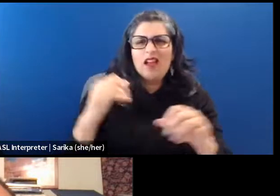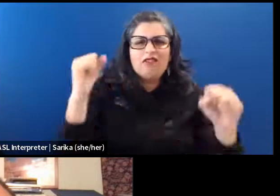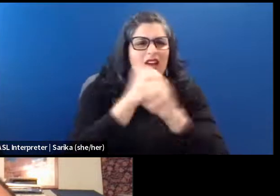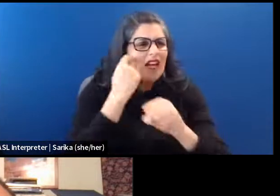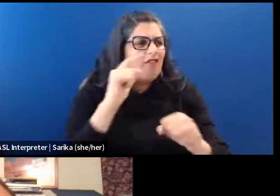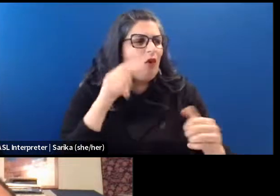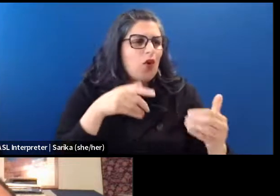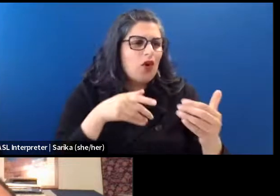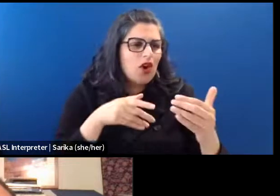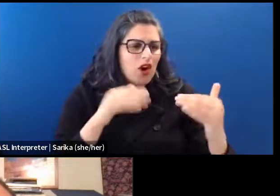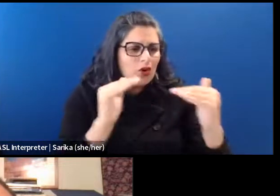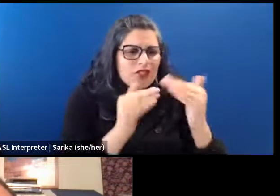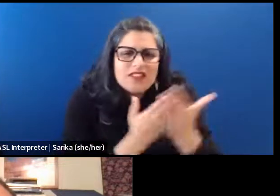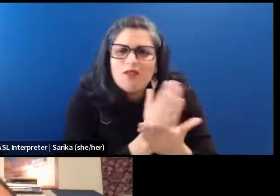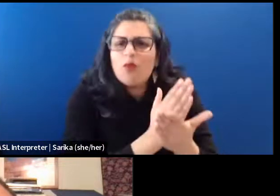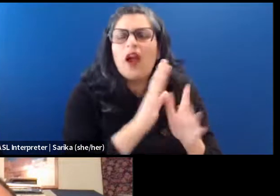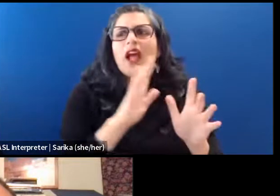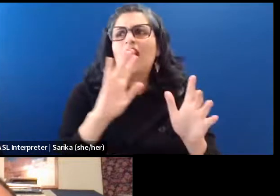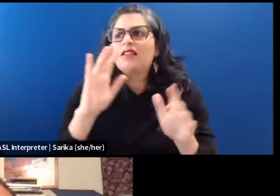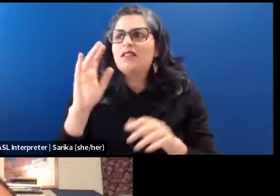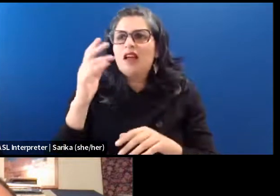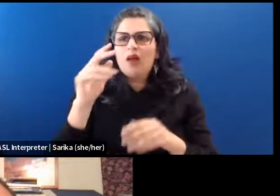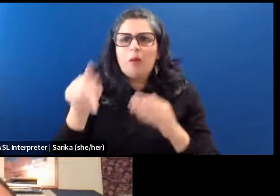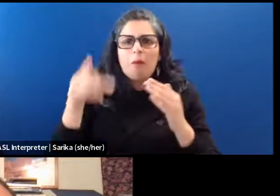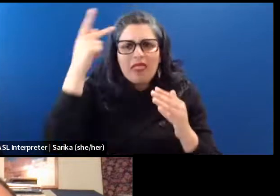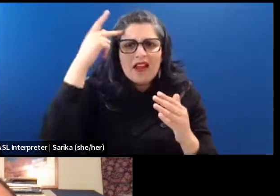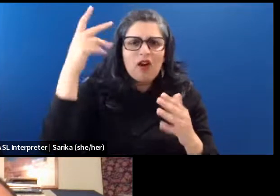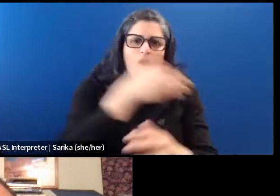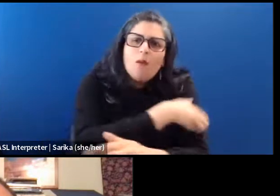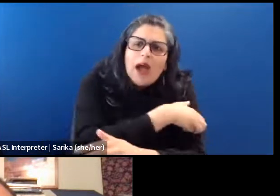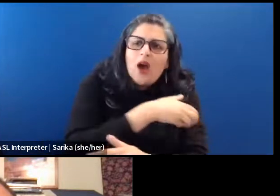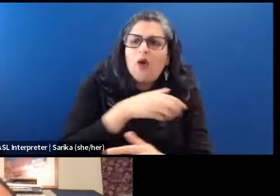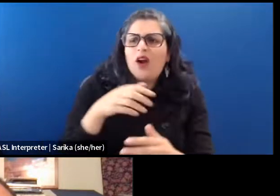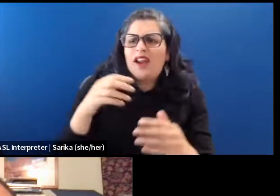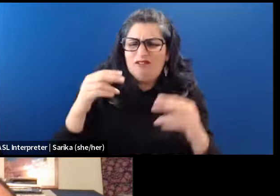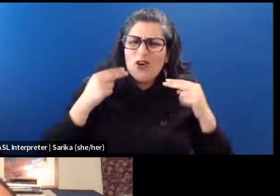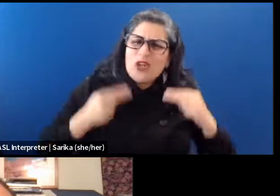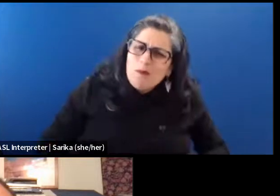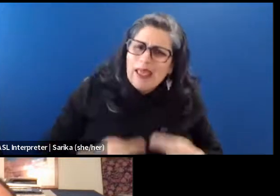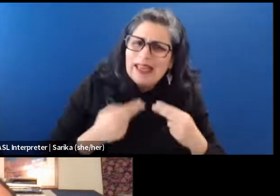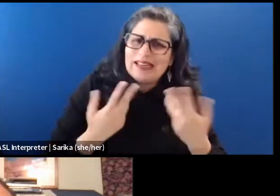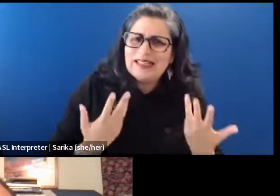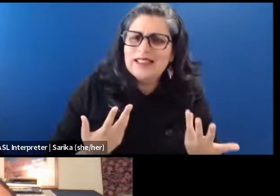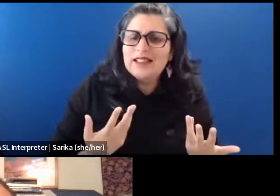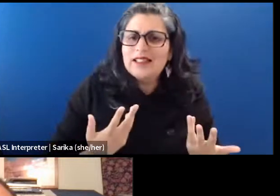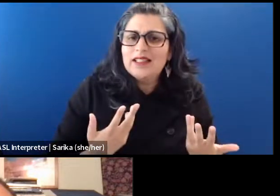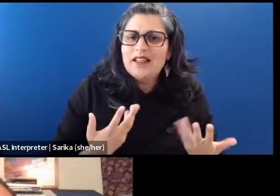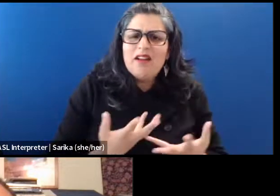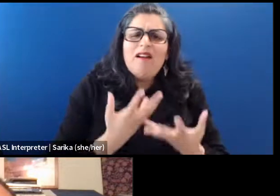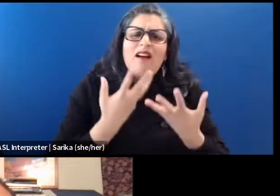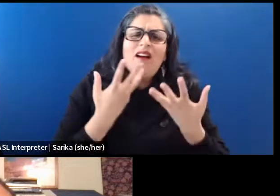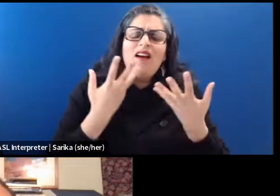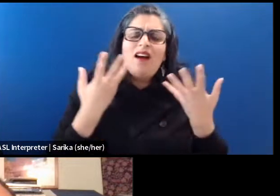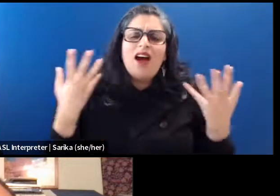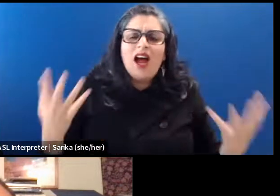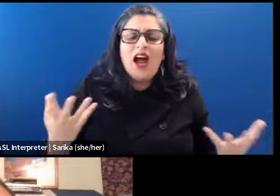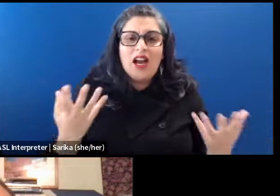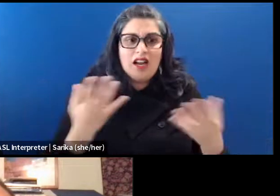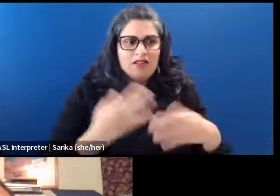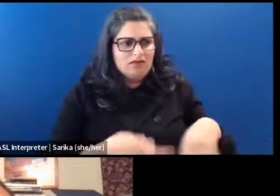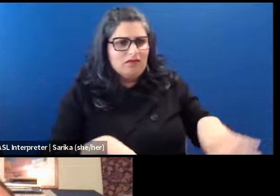civil rights, fighting for political power. And there is so much importance and validity